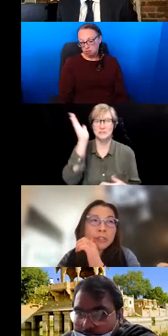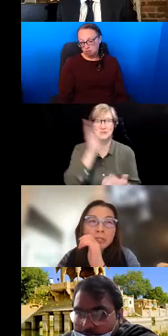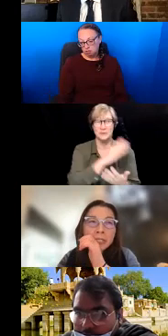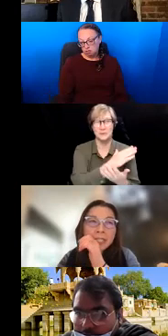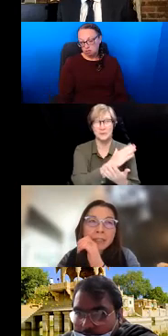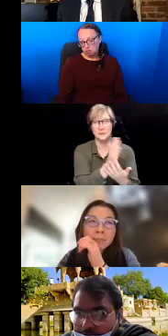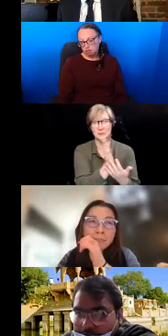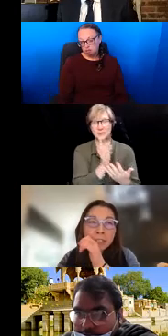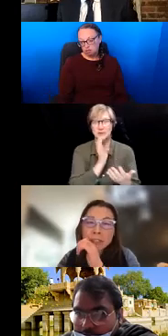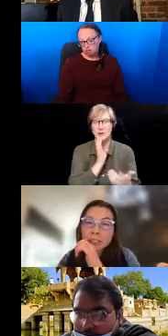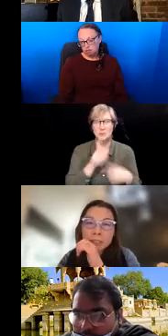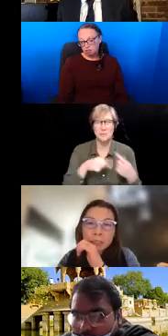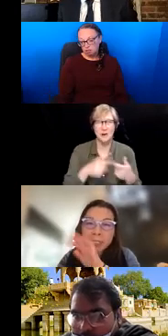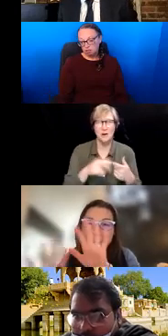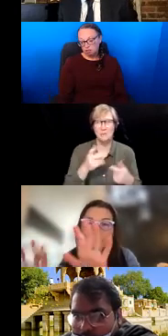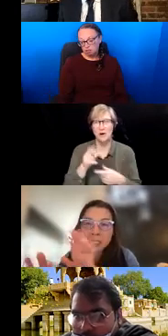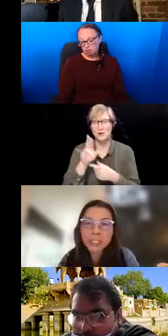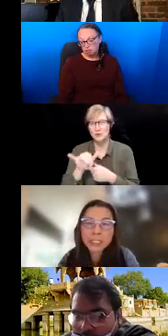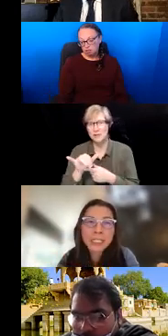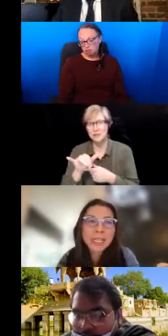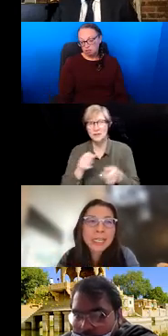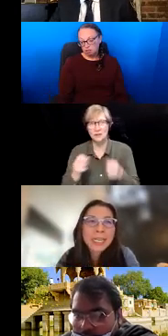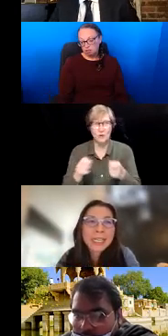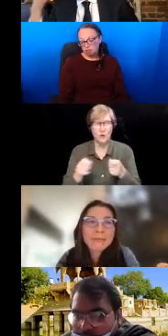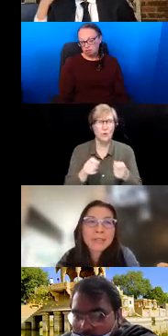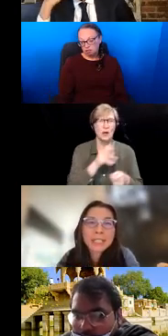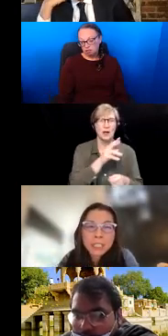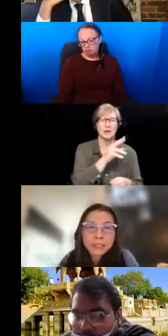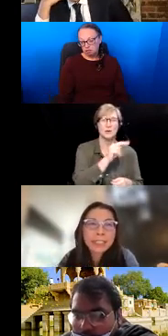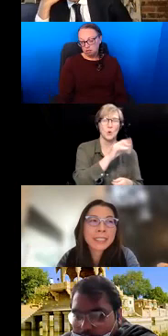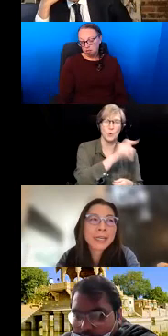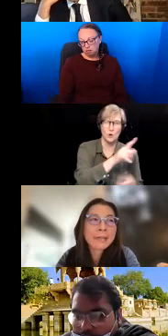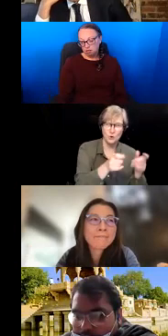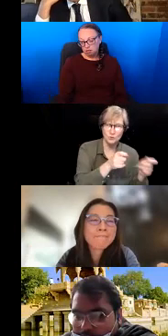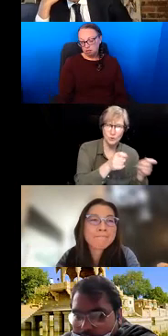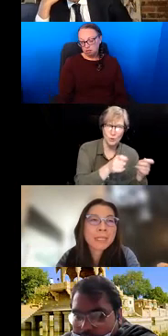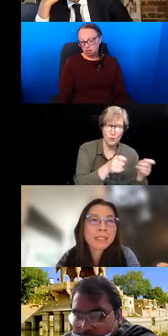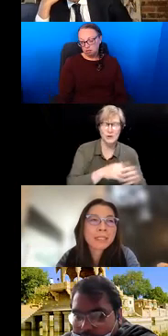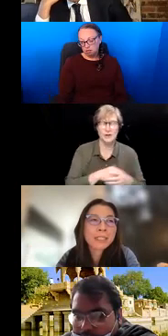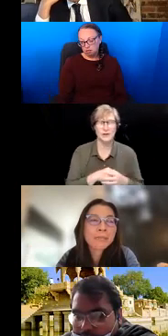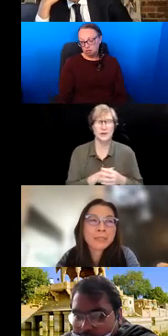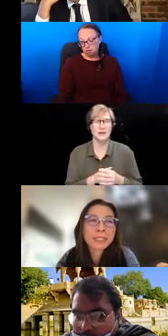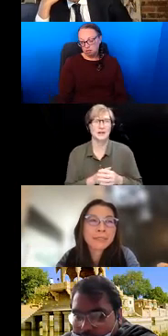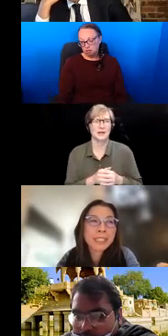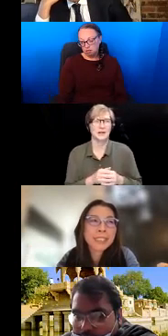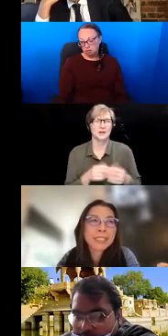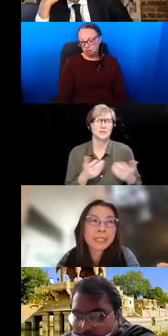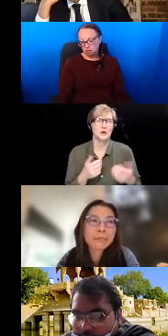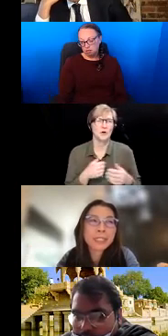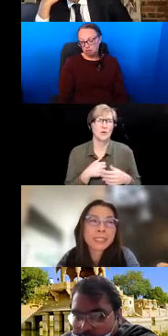boundary control and modal control kind of conditions. And I'm very curious, so a couple of